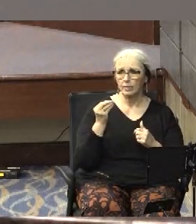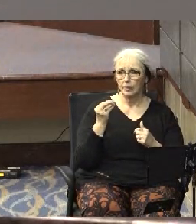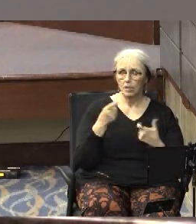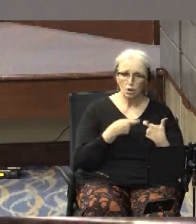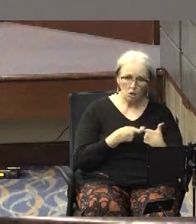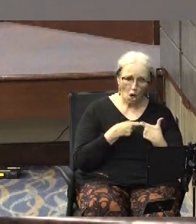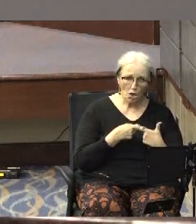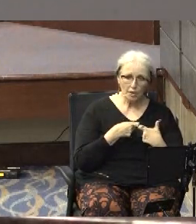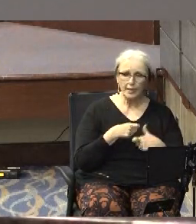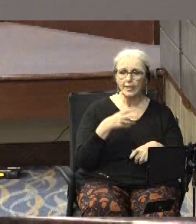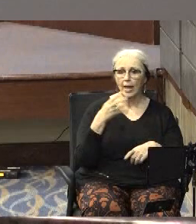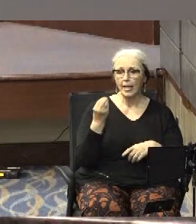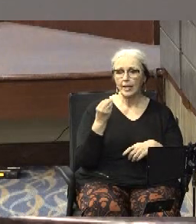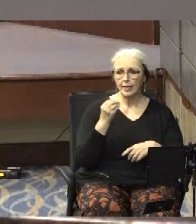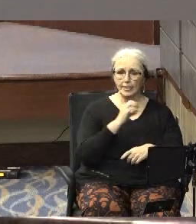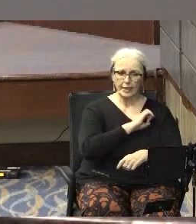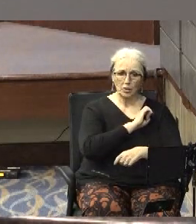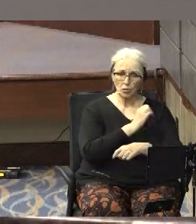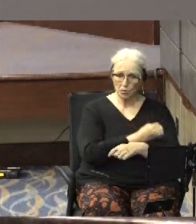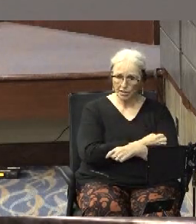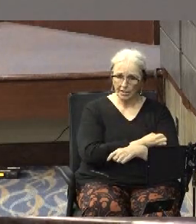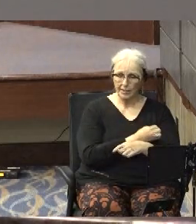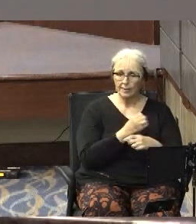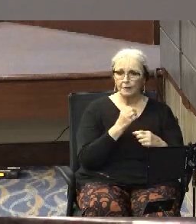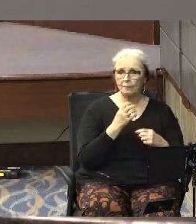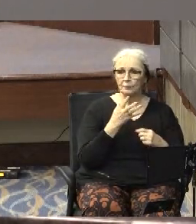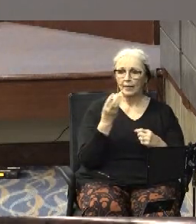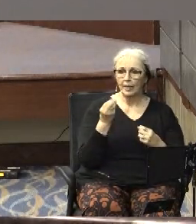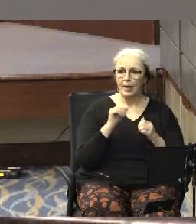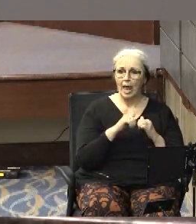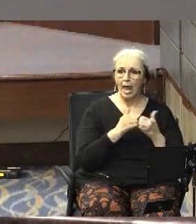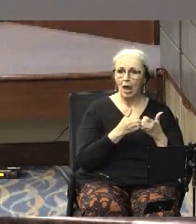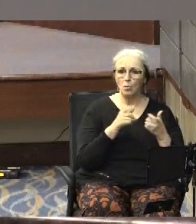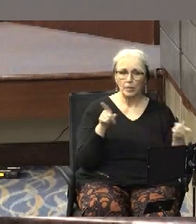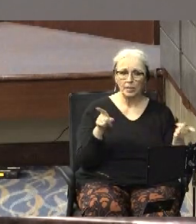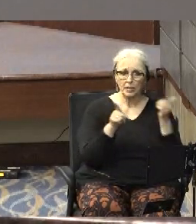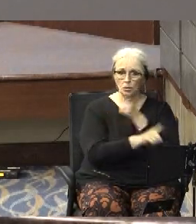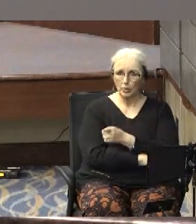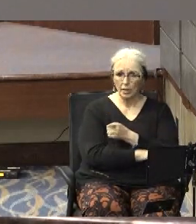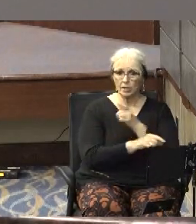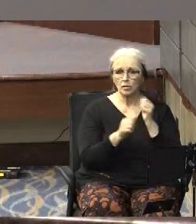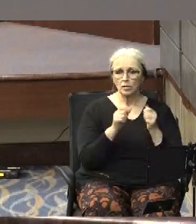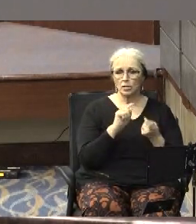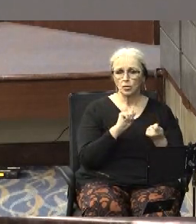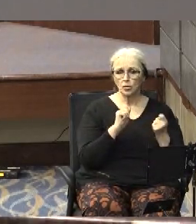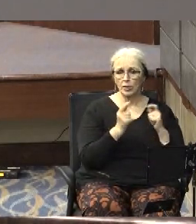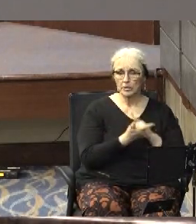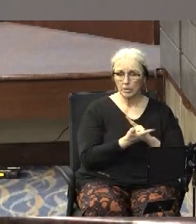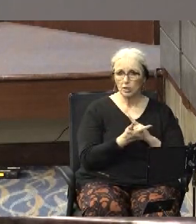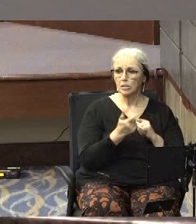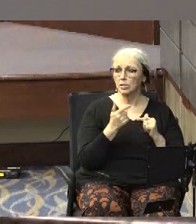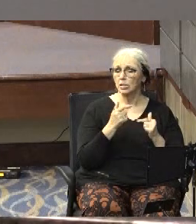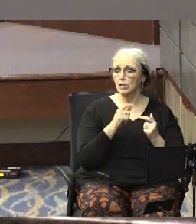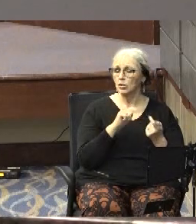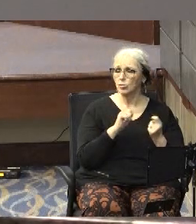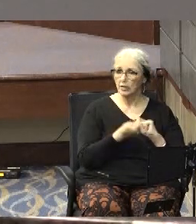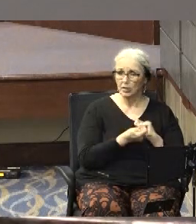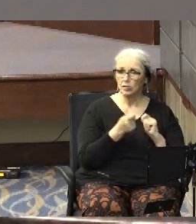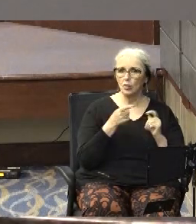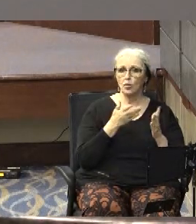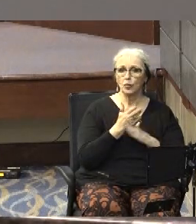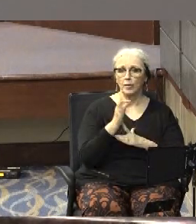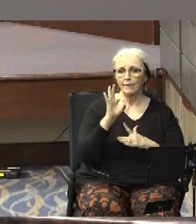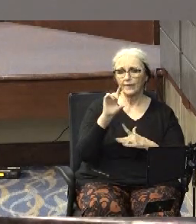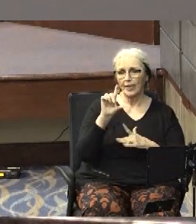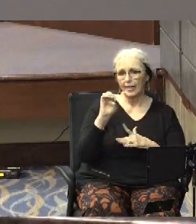charging and solar energy, and how we switch and transition our vehicles by fleet, which